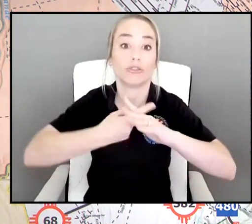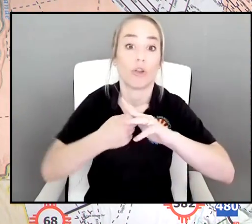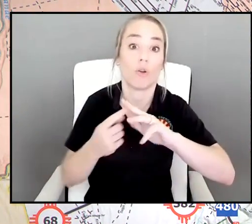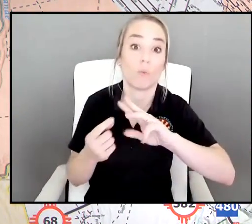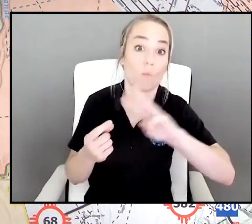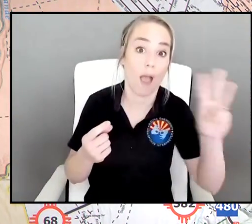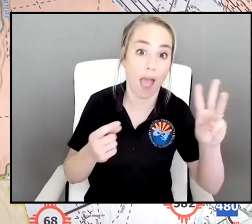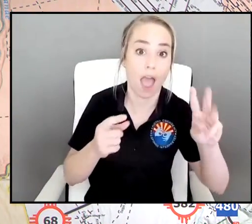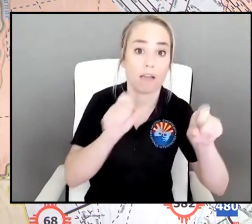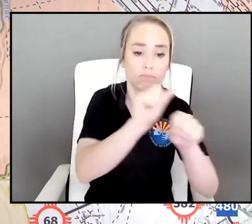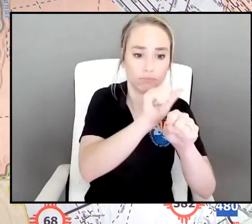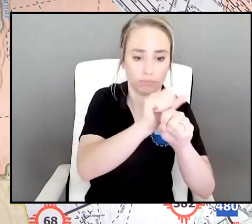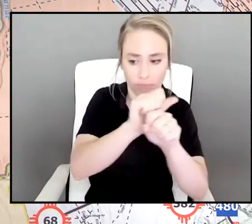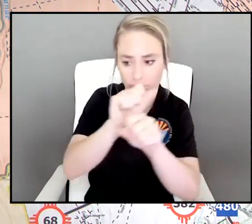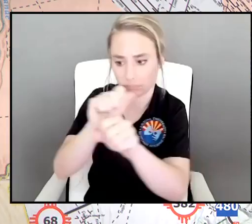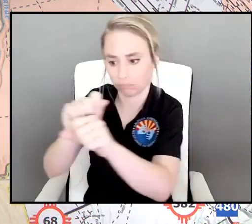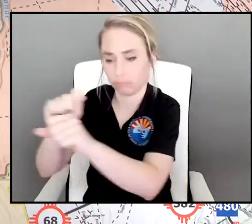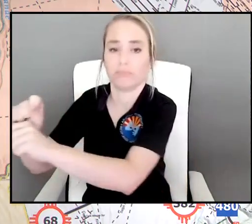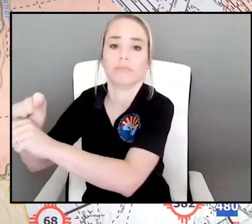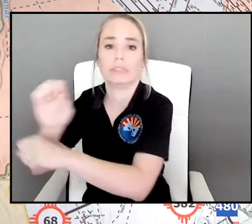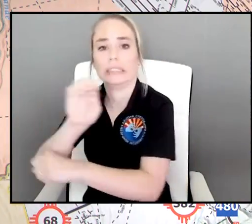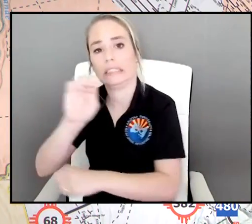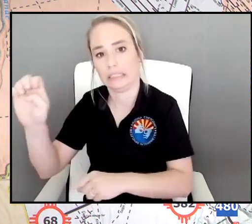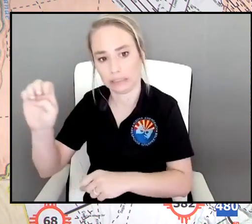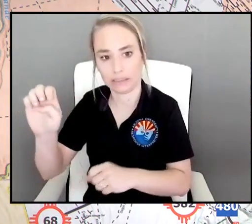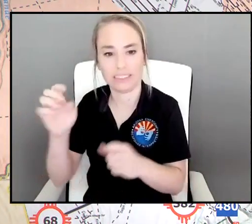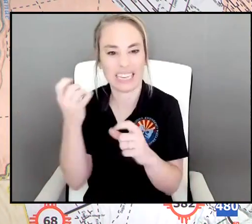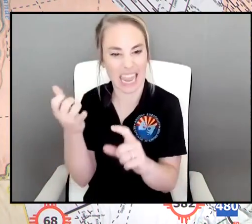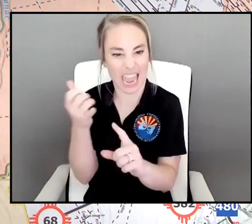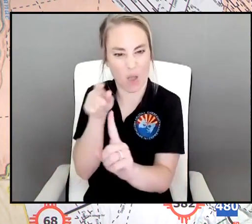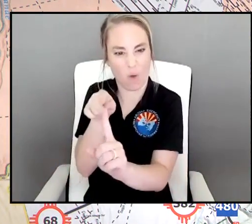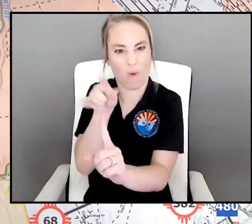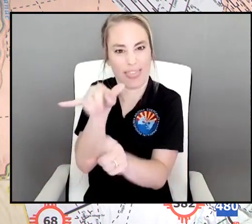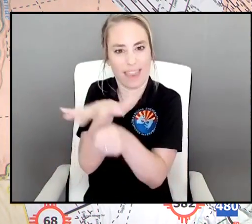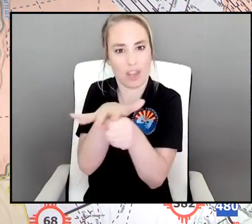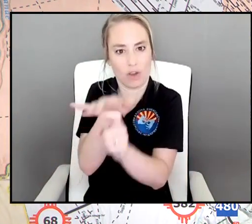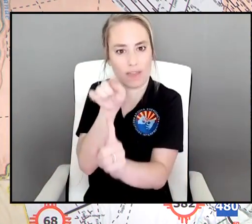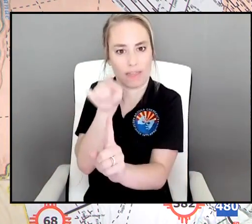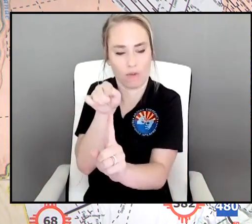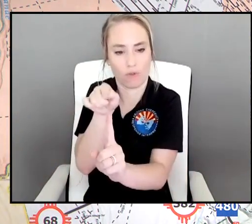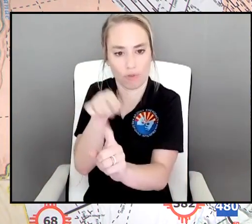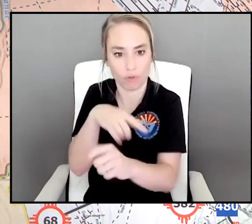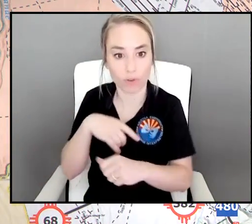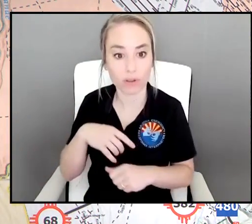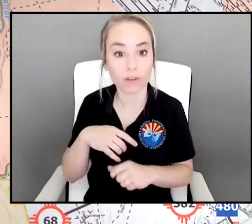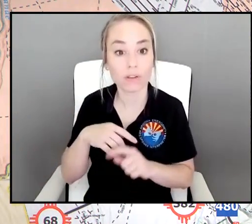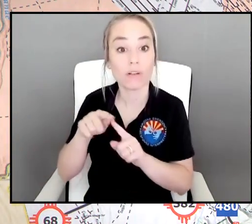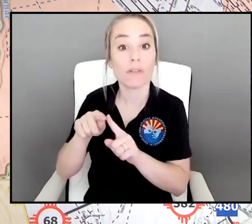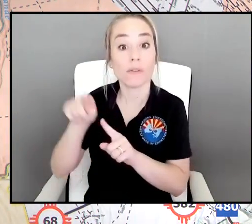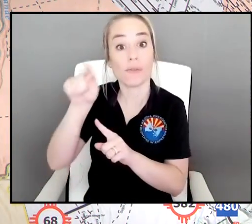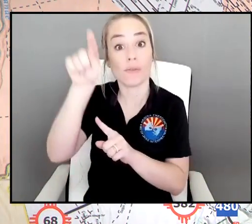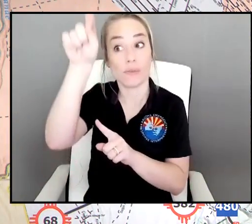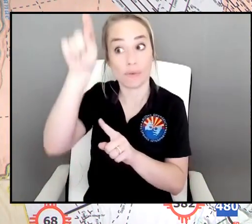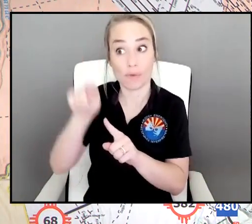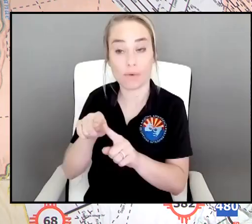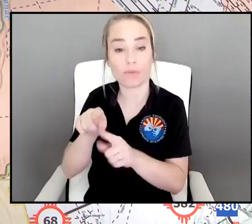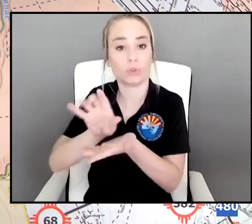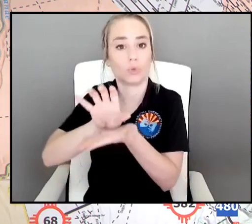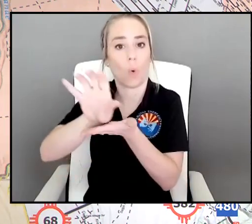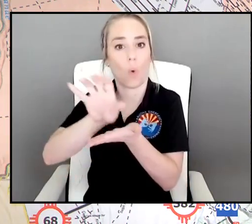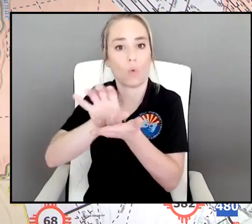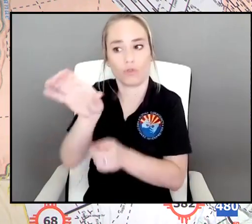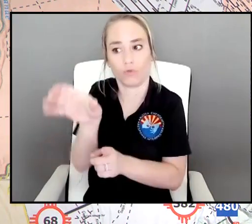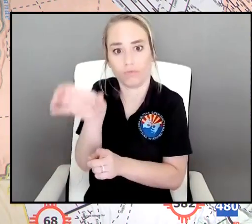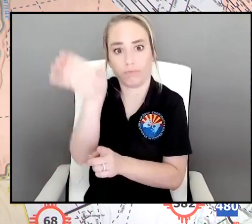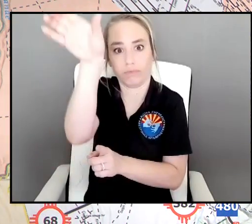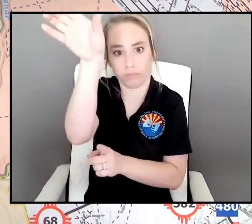they're about right in here right now. And then this area right here was just a dozer line that was punched in. They had a bunch of wood staged